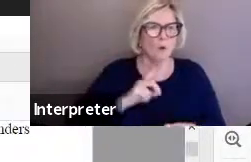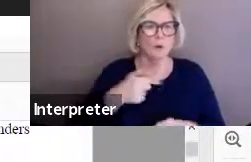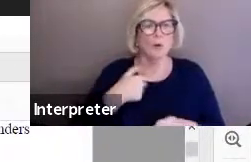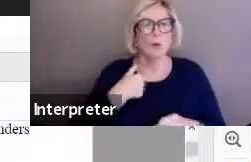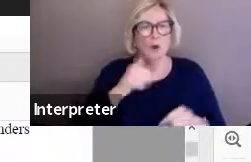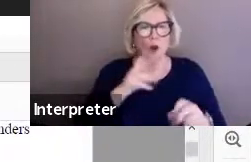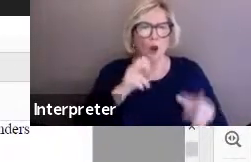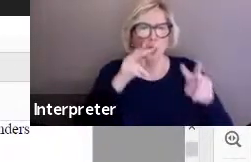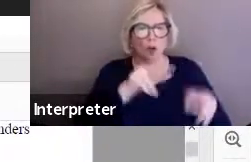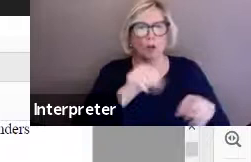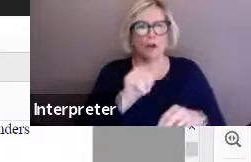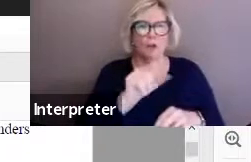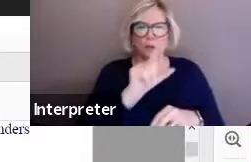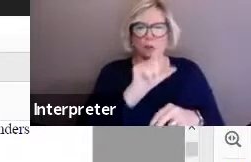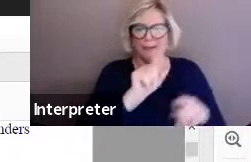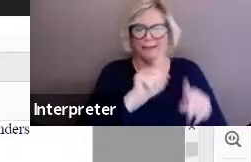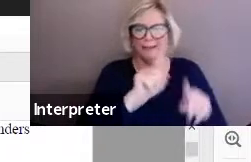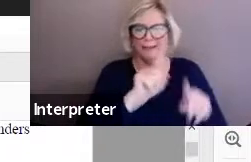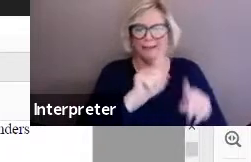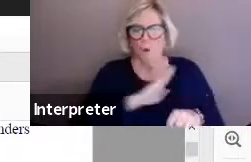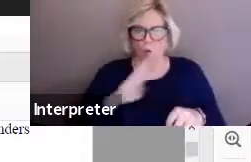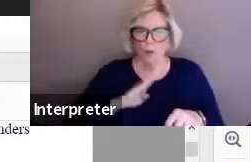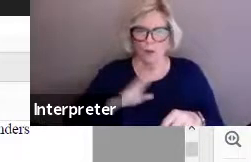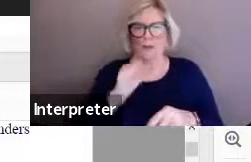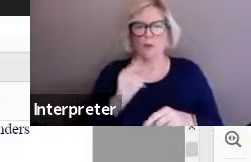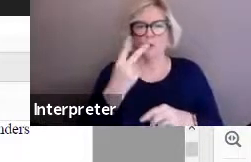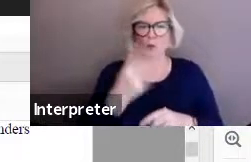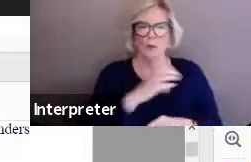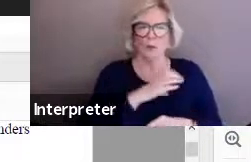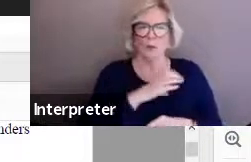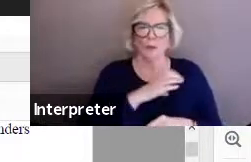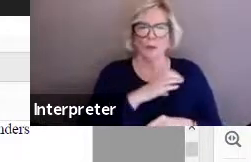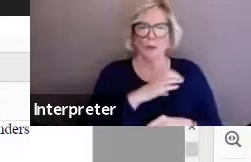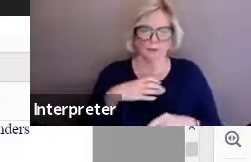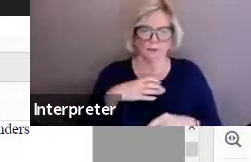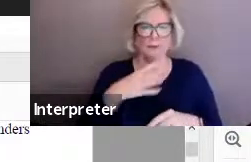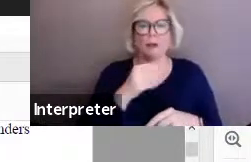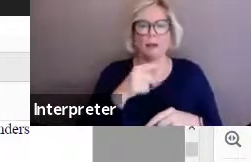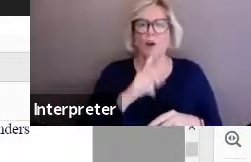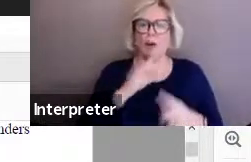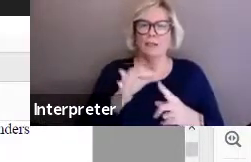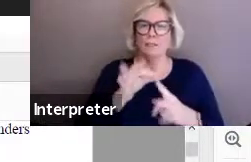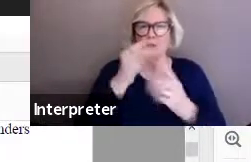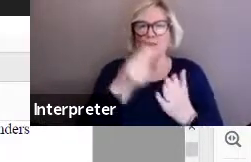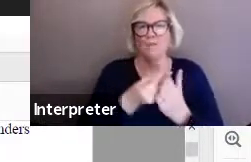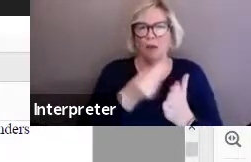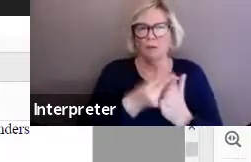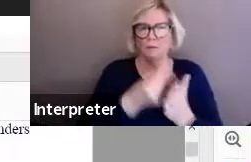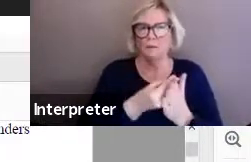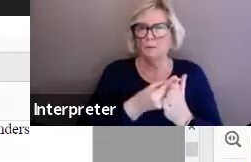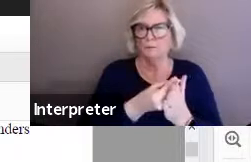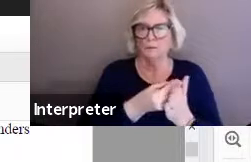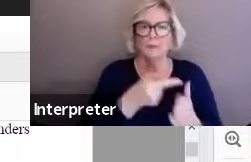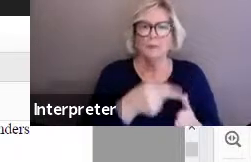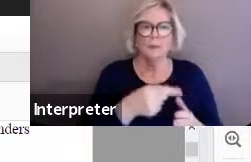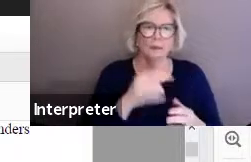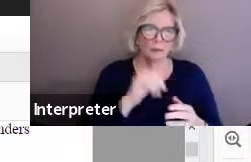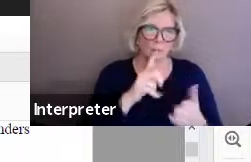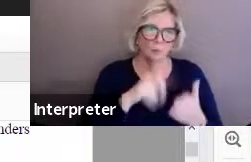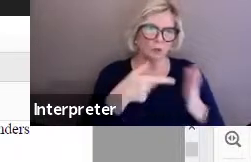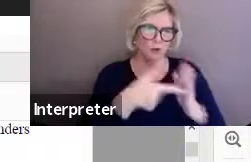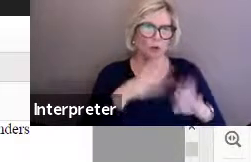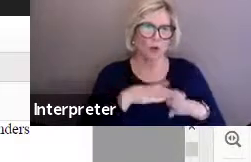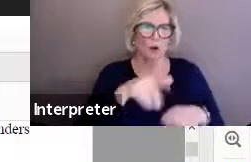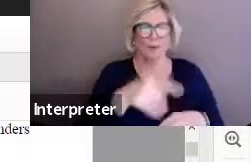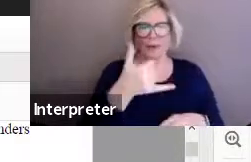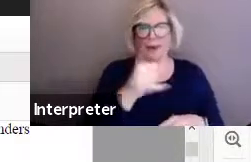collectively 20 boards and 2 commissions in the Department of Health, and they are predominantly special funded, and that's what we're showing here on this first chart. Those